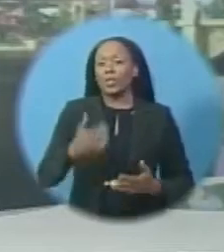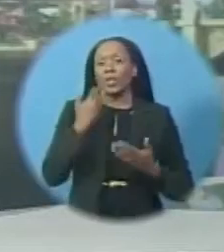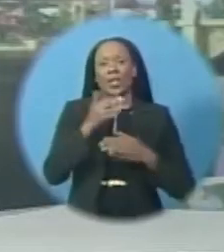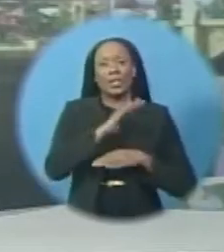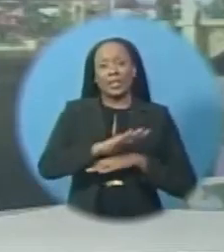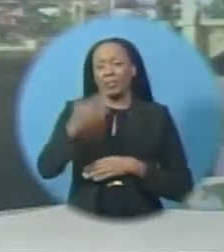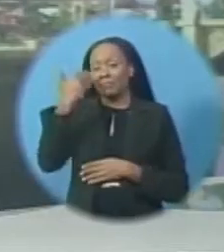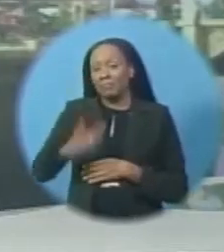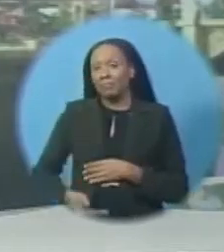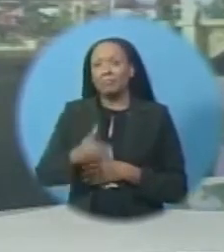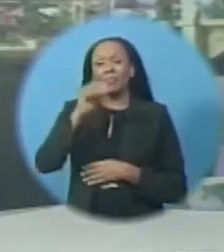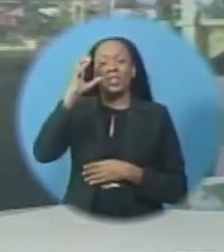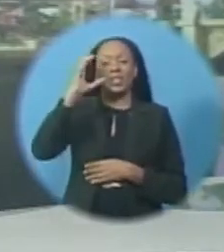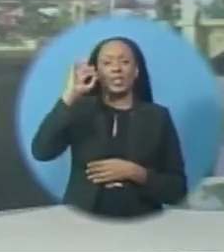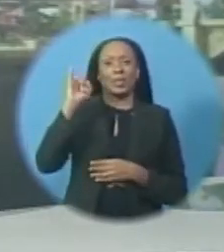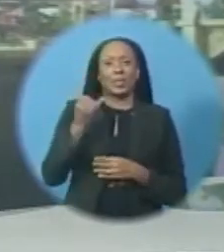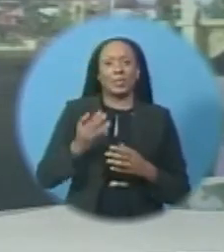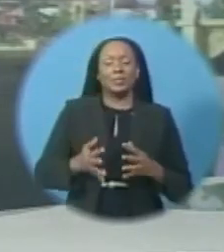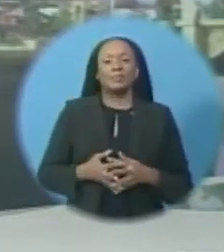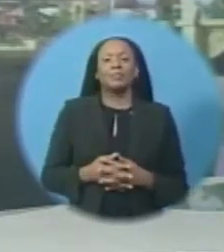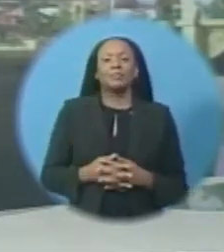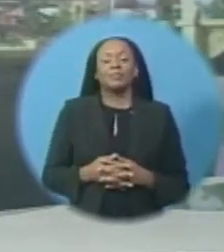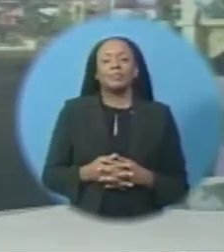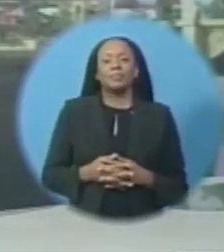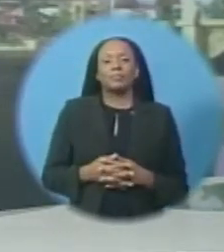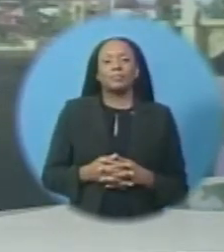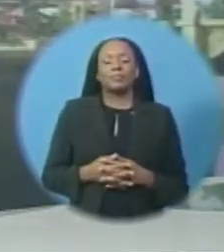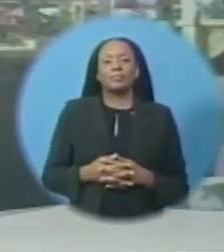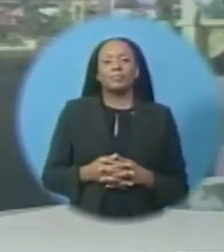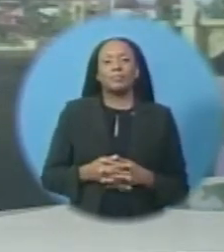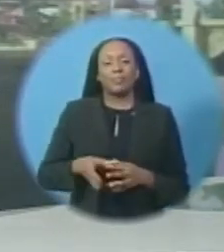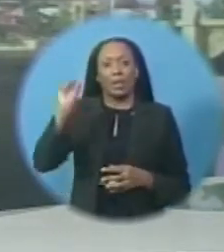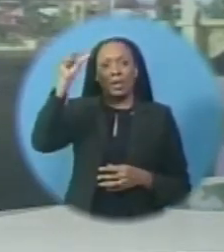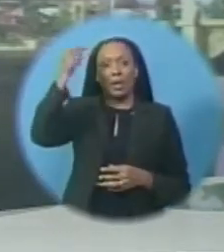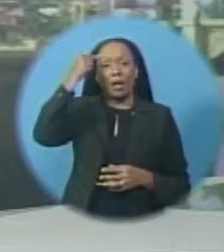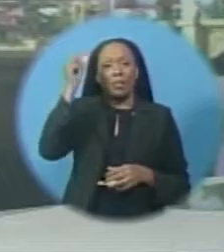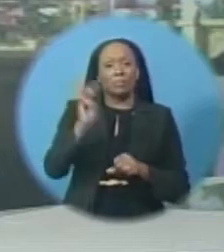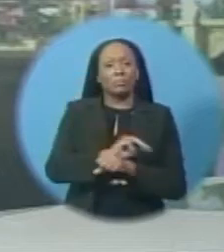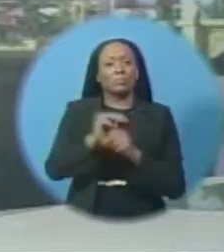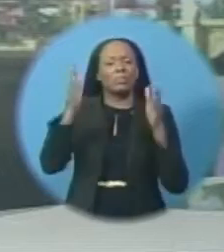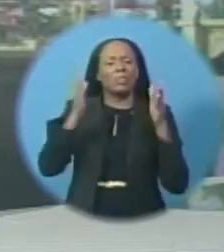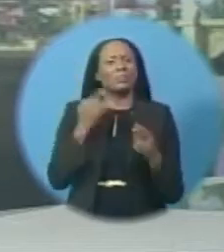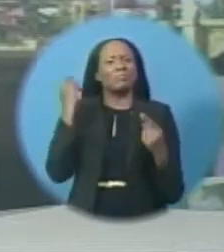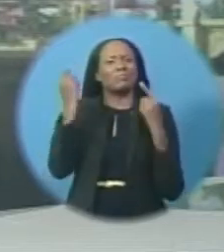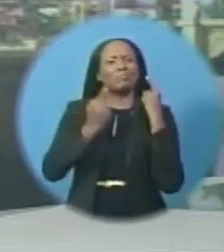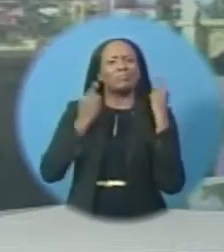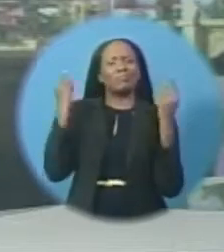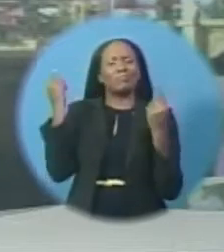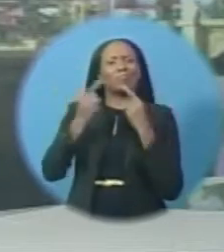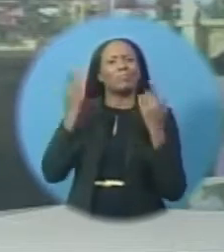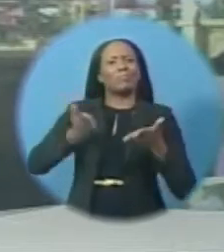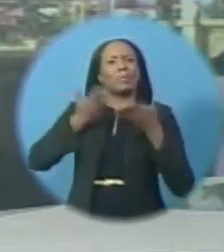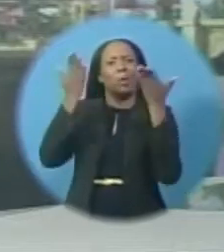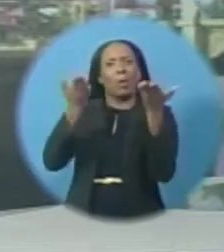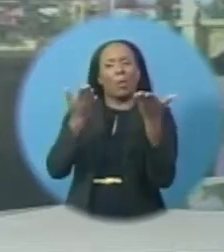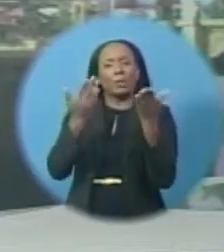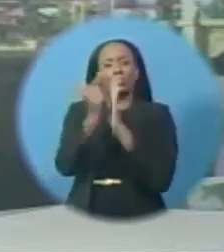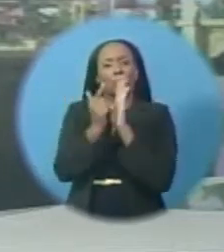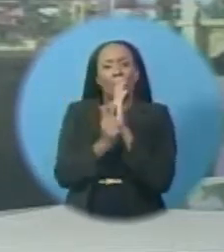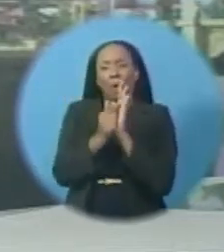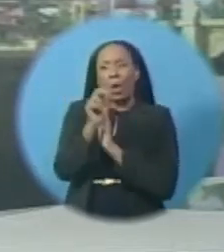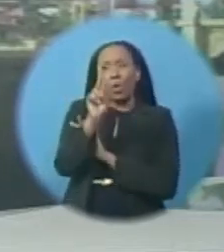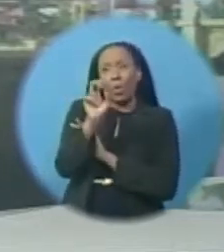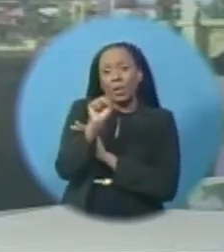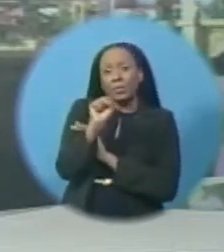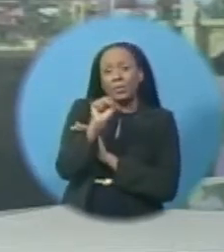Good evening, I'm Shane Jones, leading the news at 7. A government minister is concerned over a proposed U.S. bill